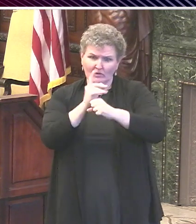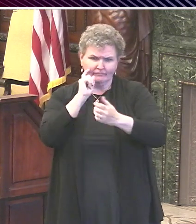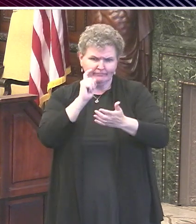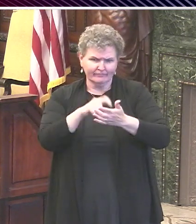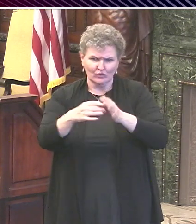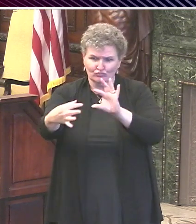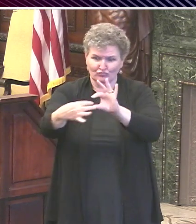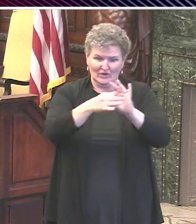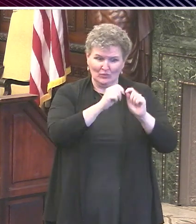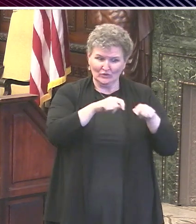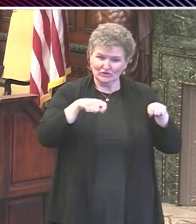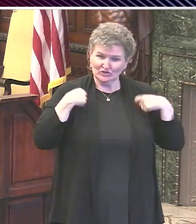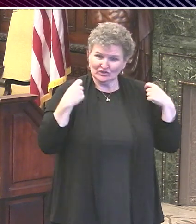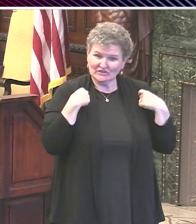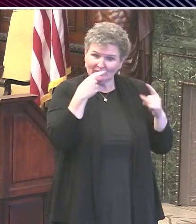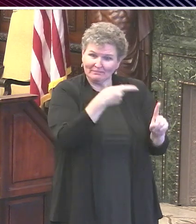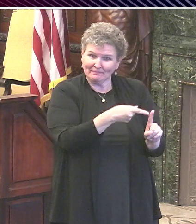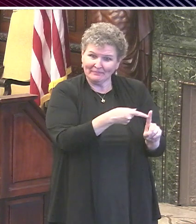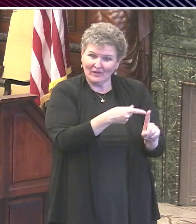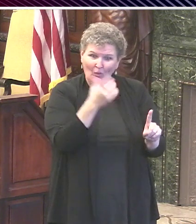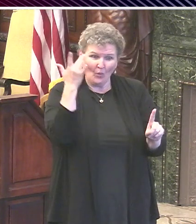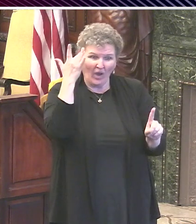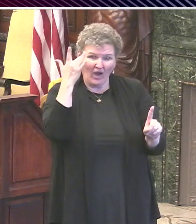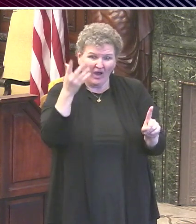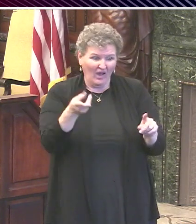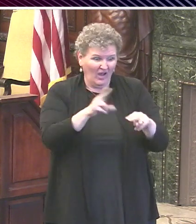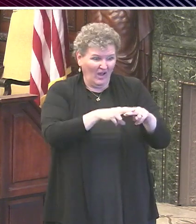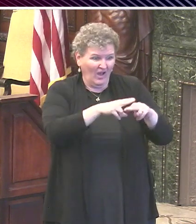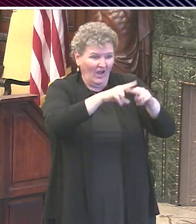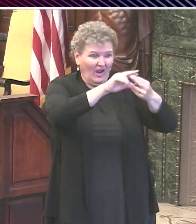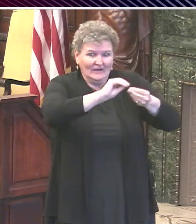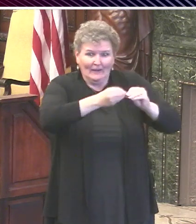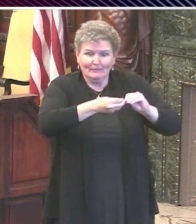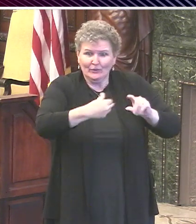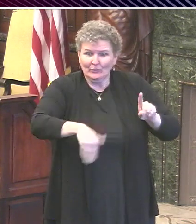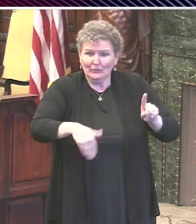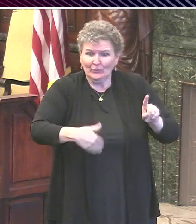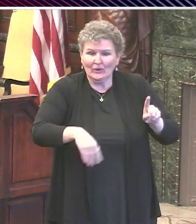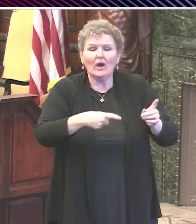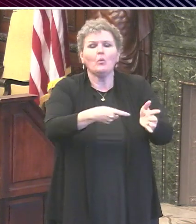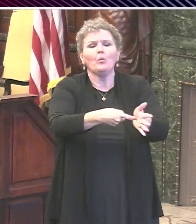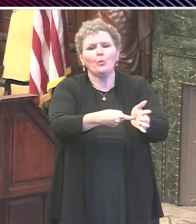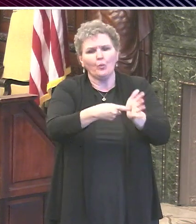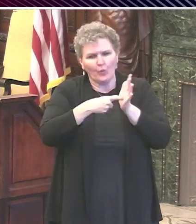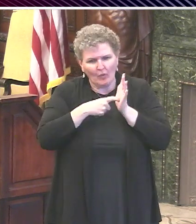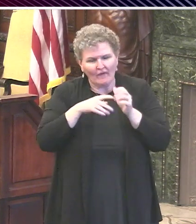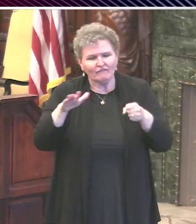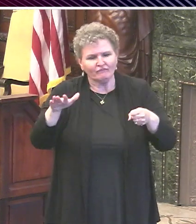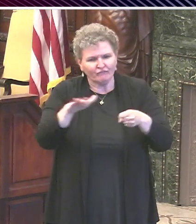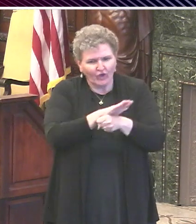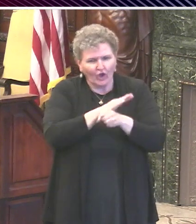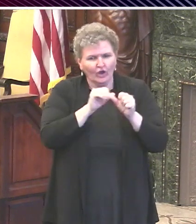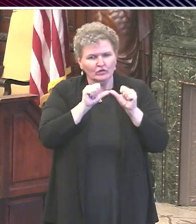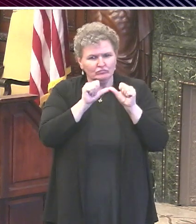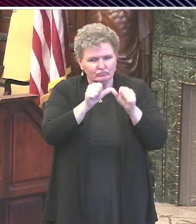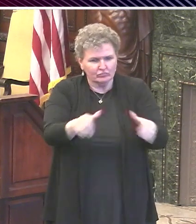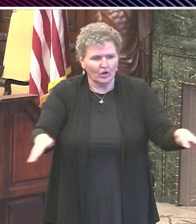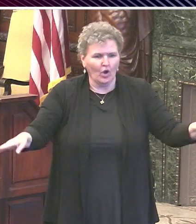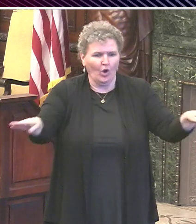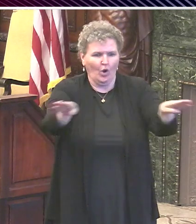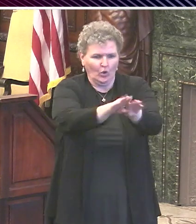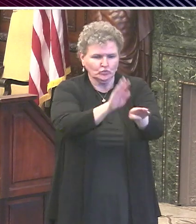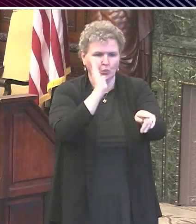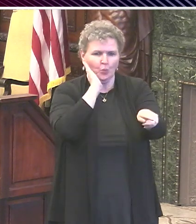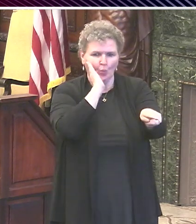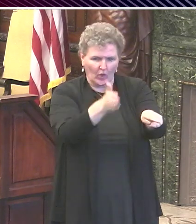gyms, we will close facilities. And if the epidemic surges, we may require the entire sector for gyms to close as part of a larger